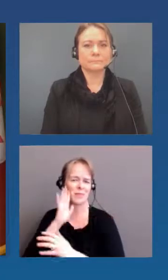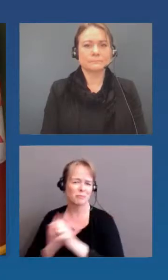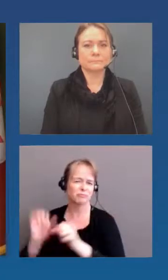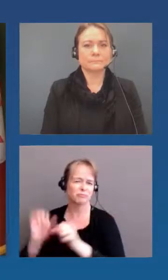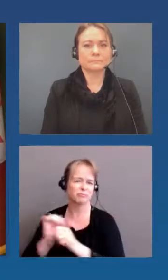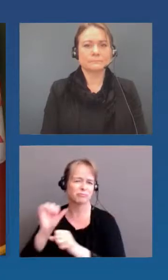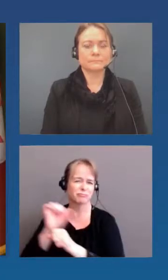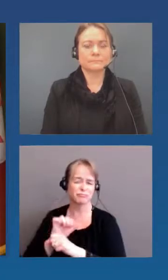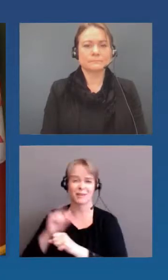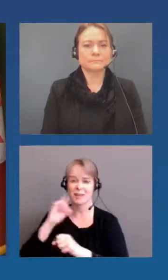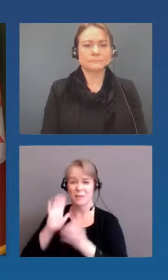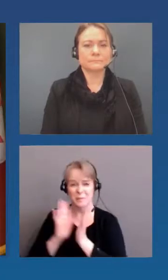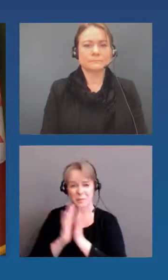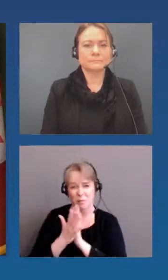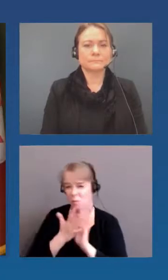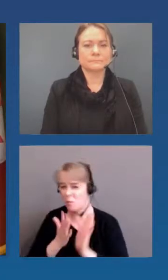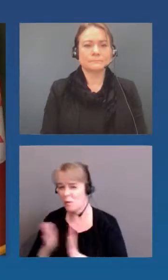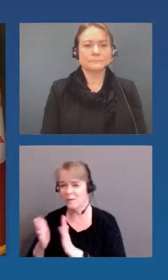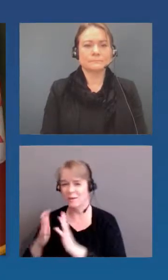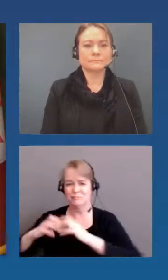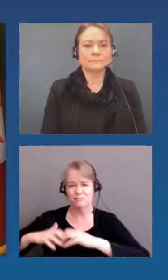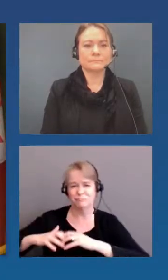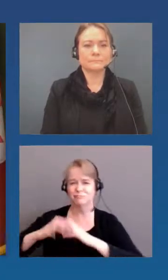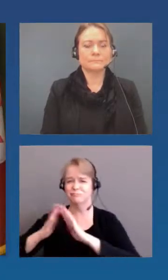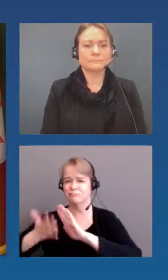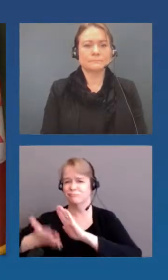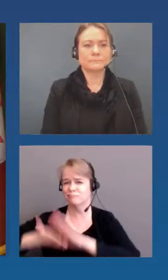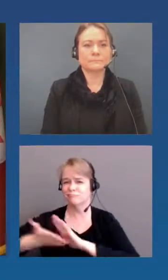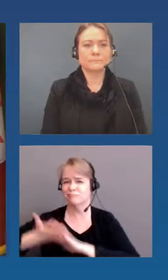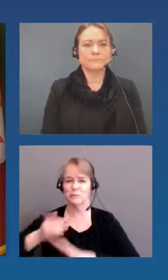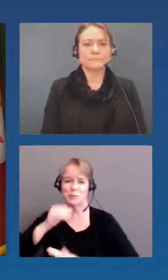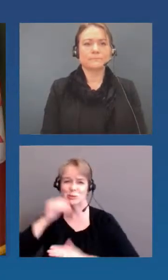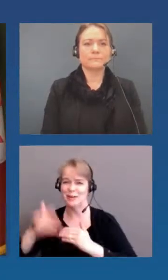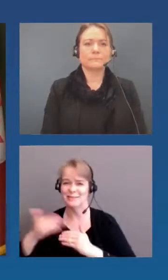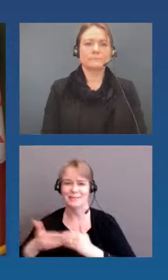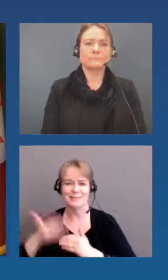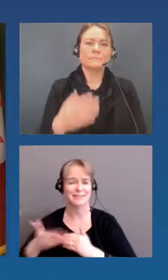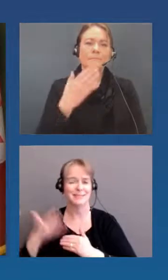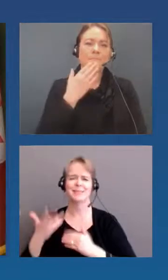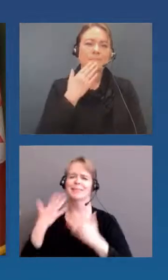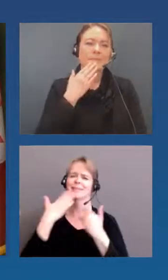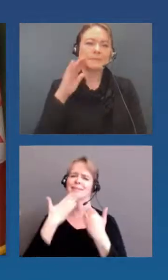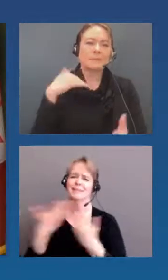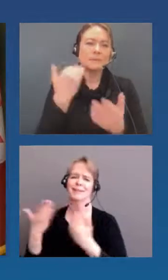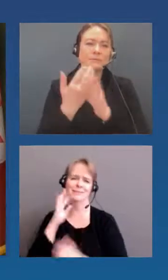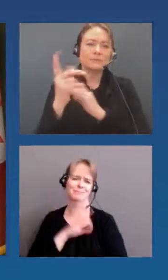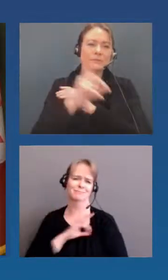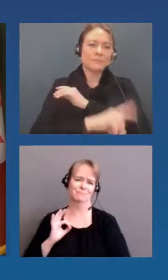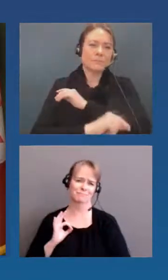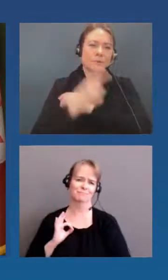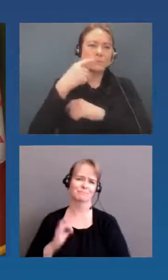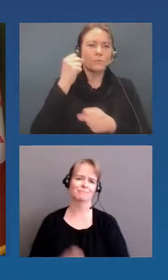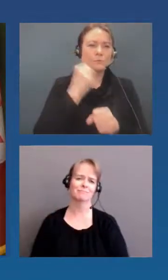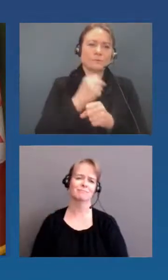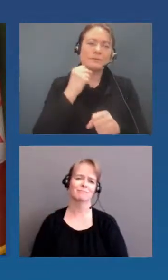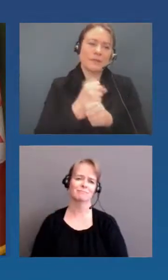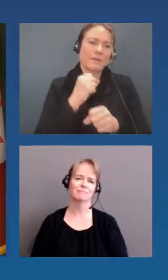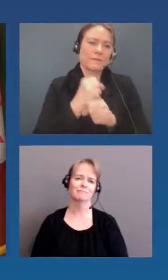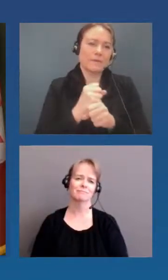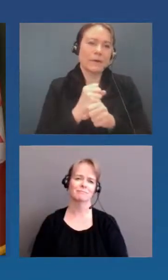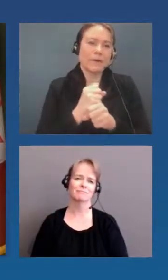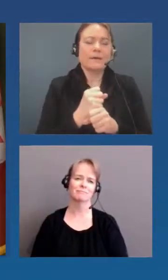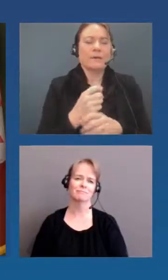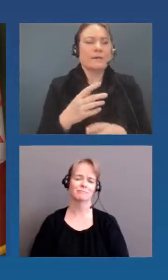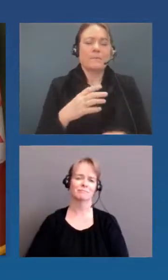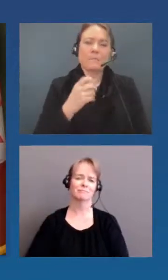these clinics organized and up and running. Je tiens à remercier chaleureusement tout le personnel pour leur travail exceptionnel. Il n'a